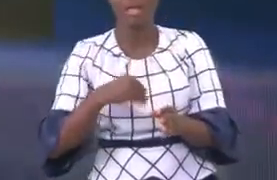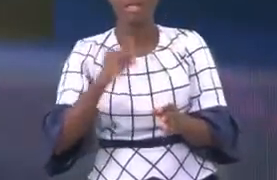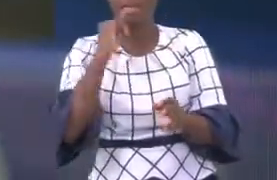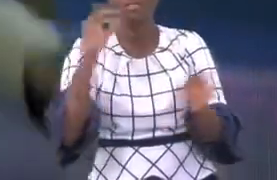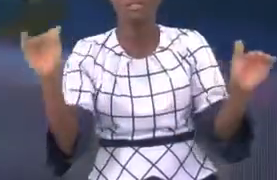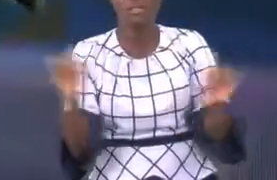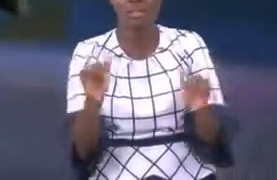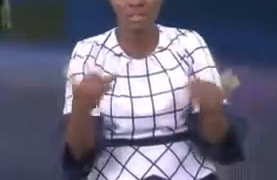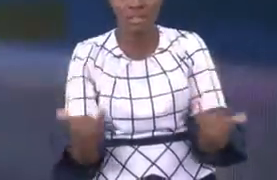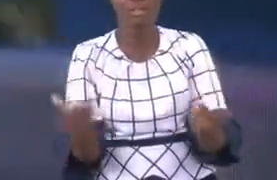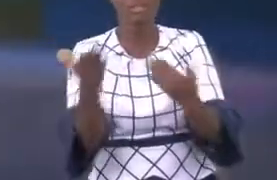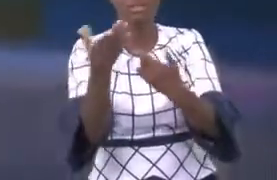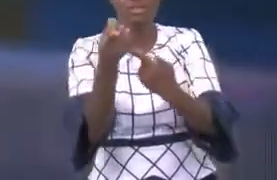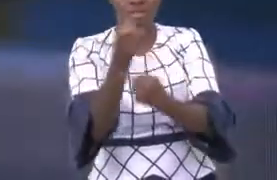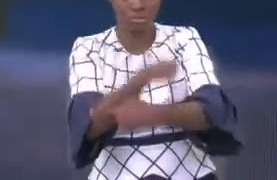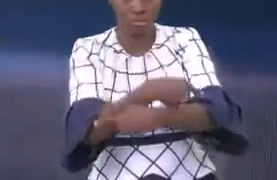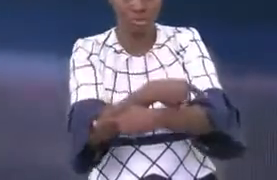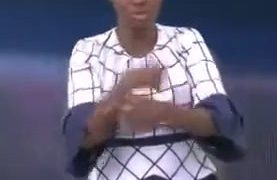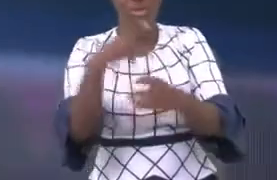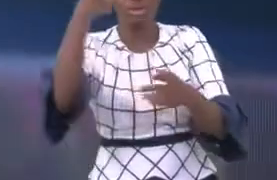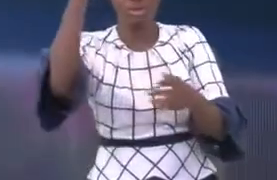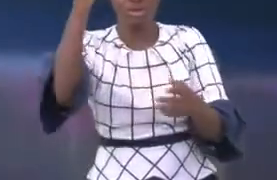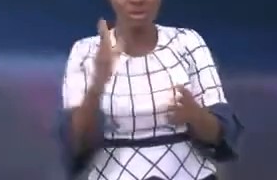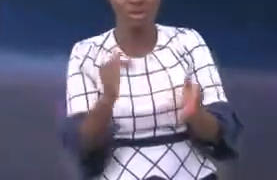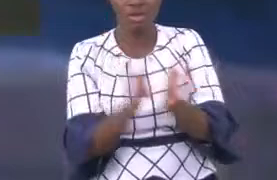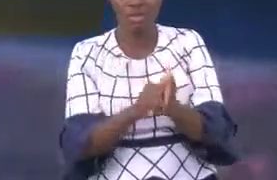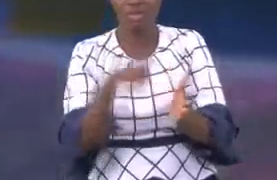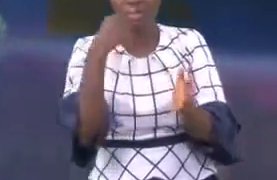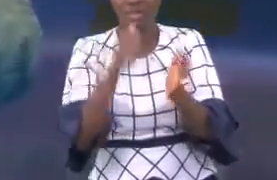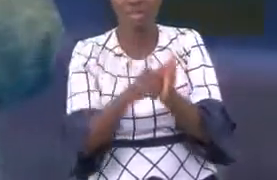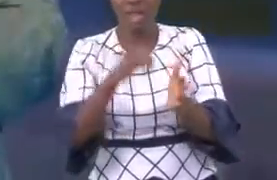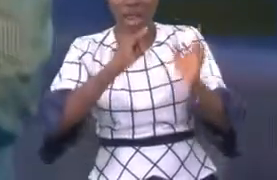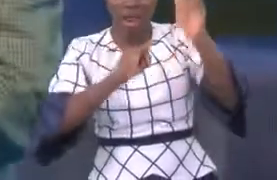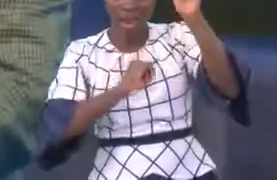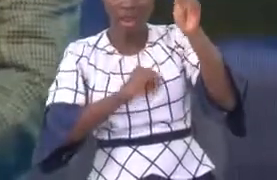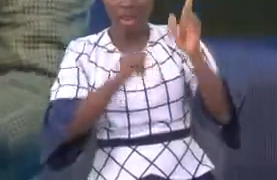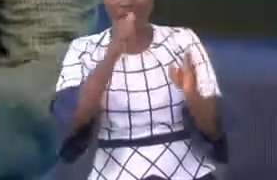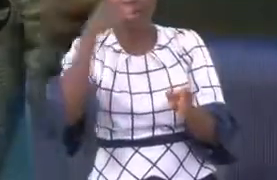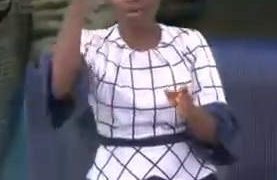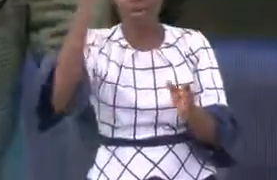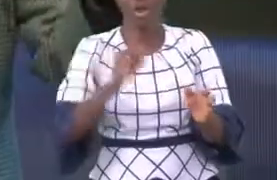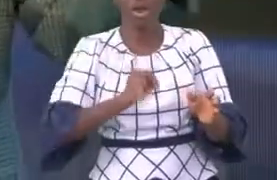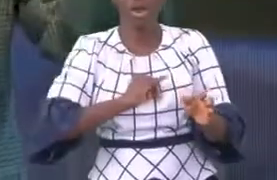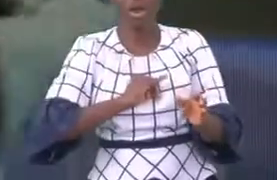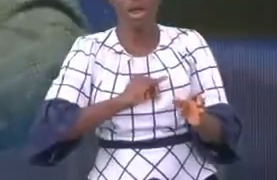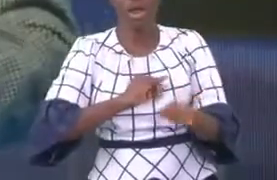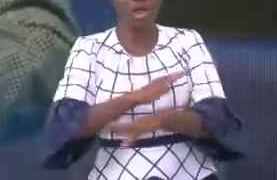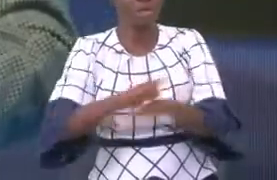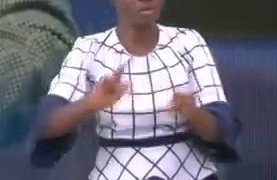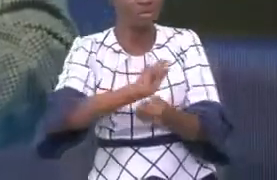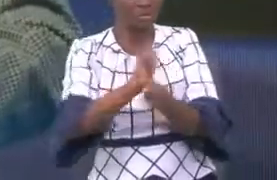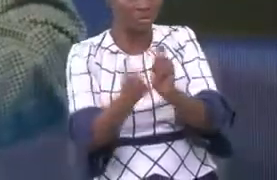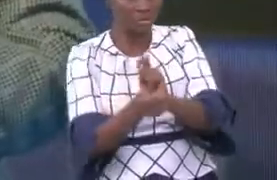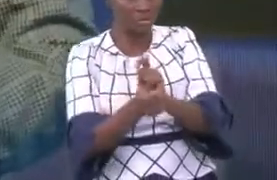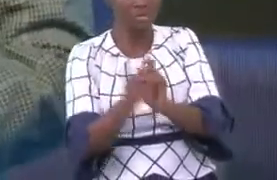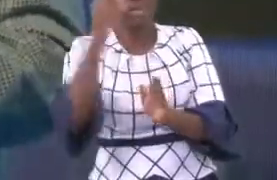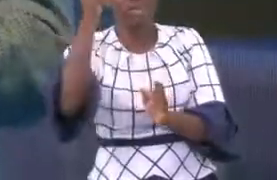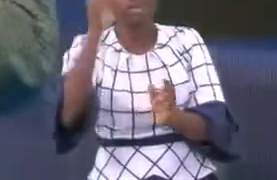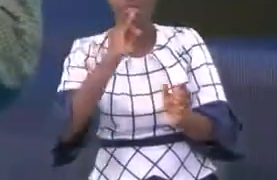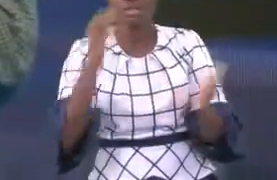I change not, is there tonight. And as we link up with him through the